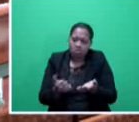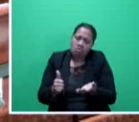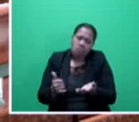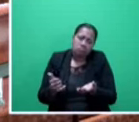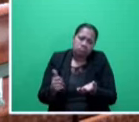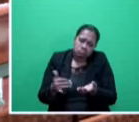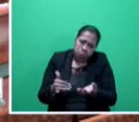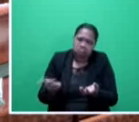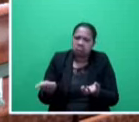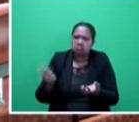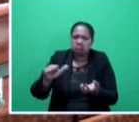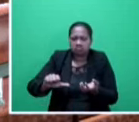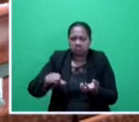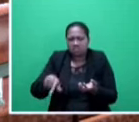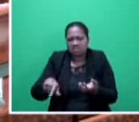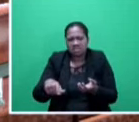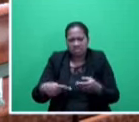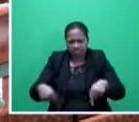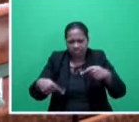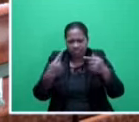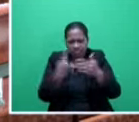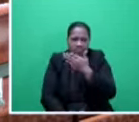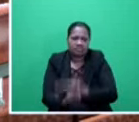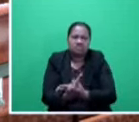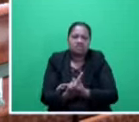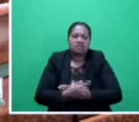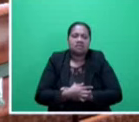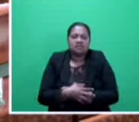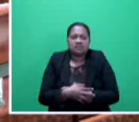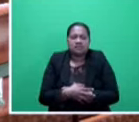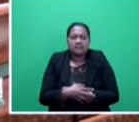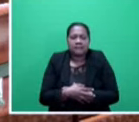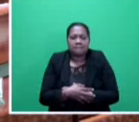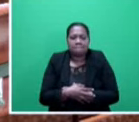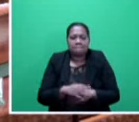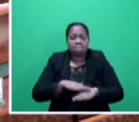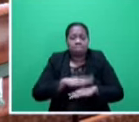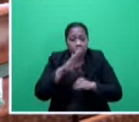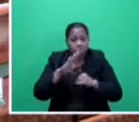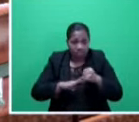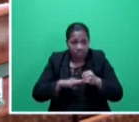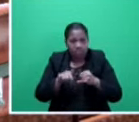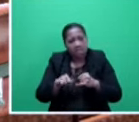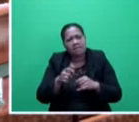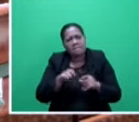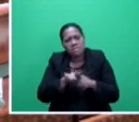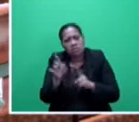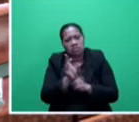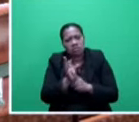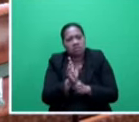electoral disputes that may arise. Finally, and perhaps most